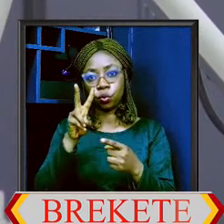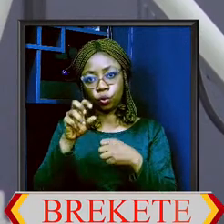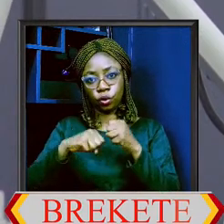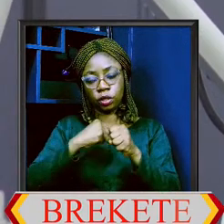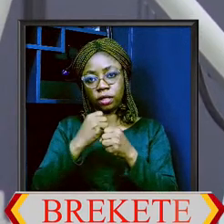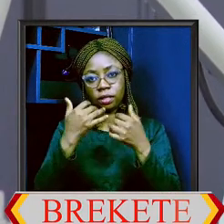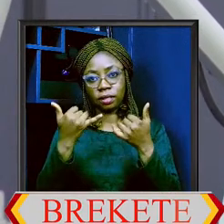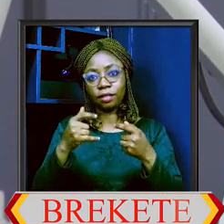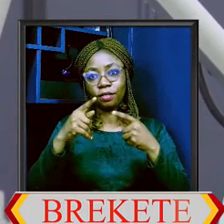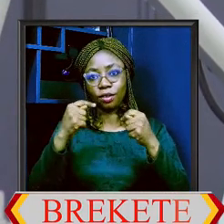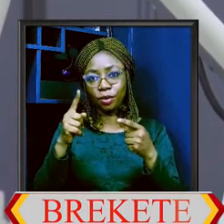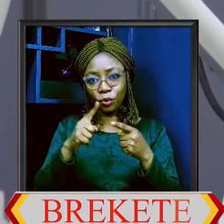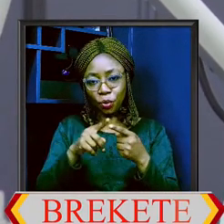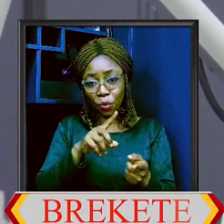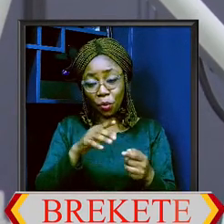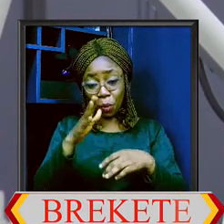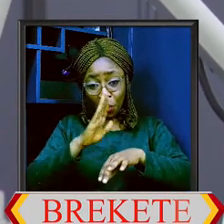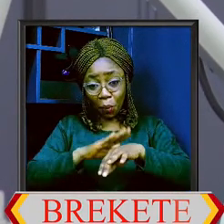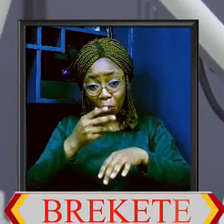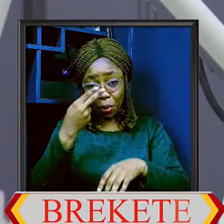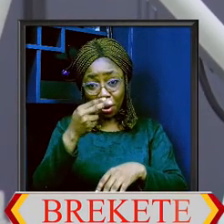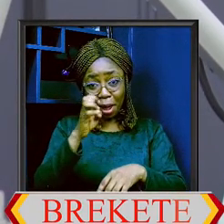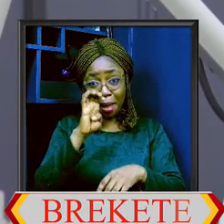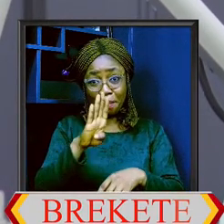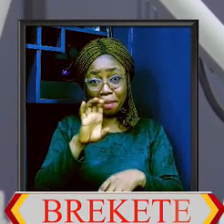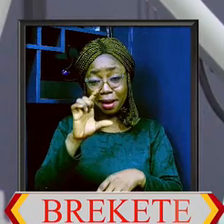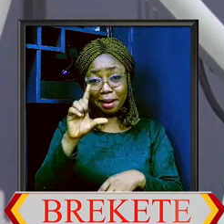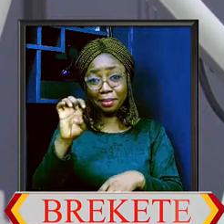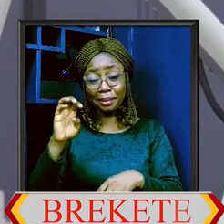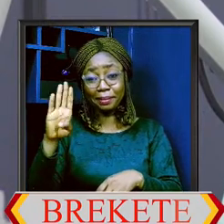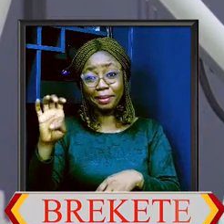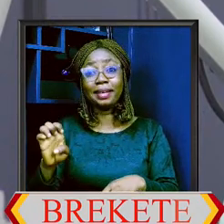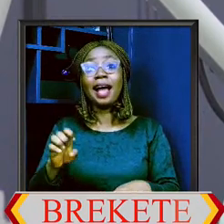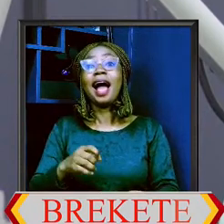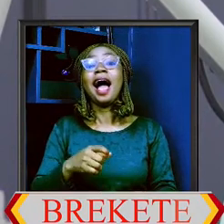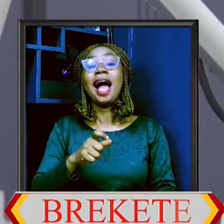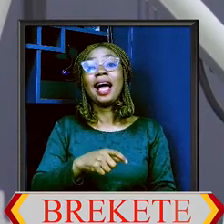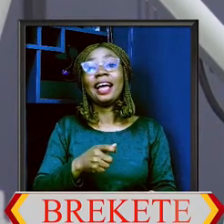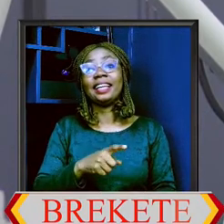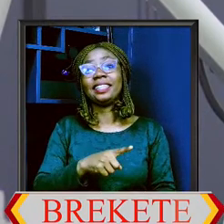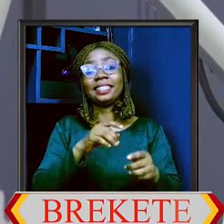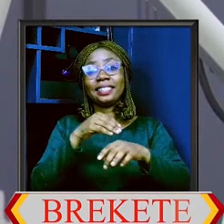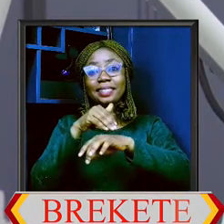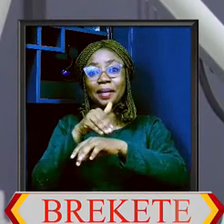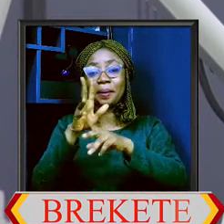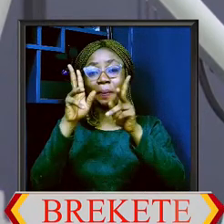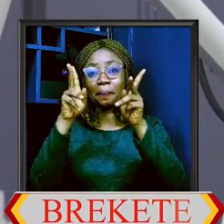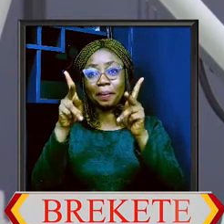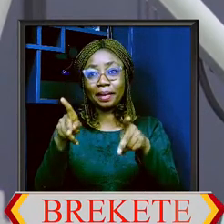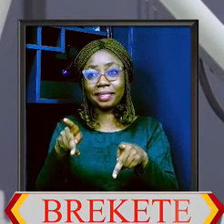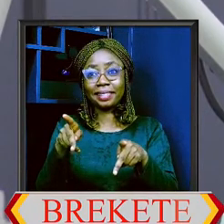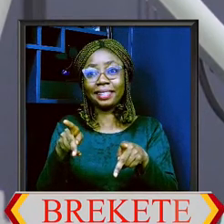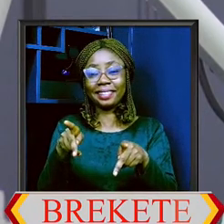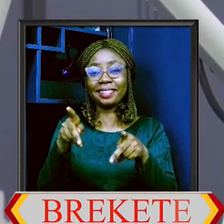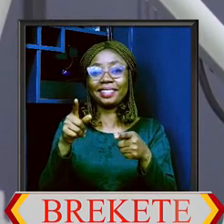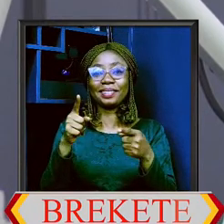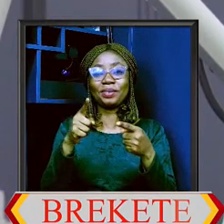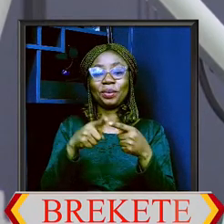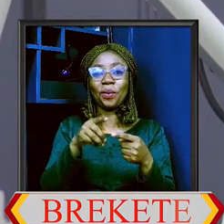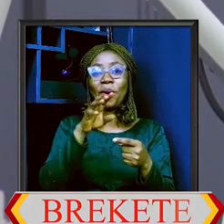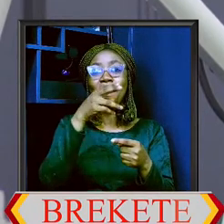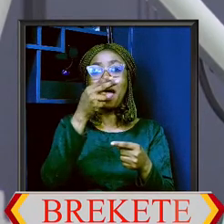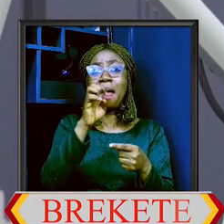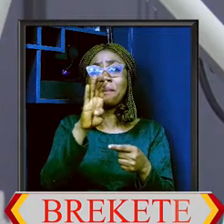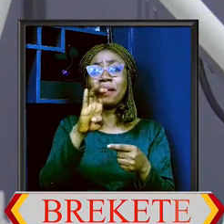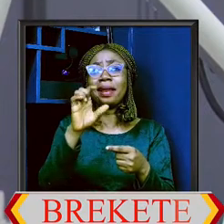to call and I somebody toit some docents this program is not